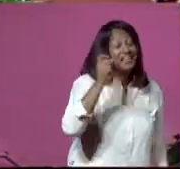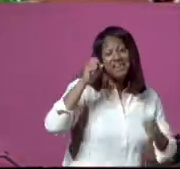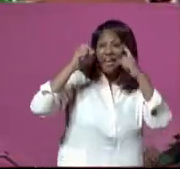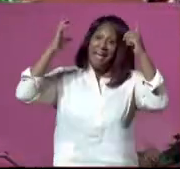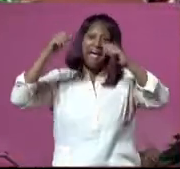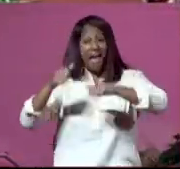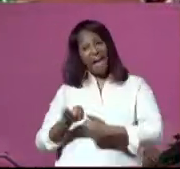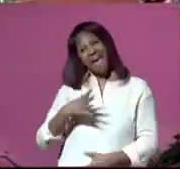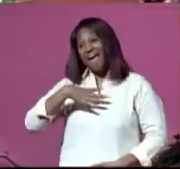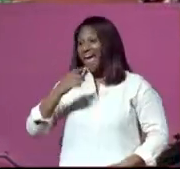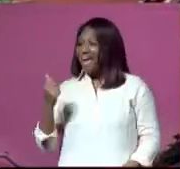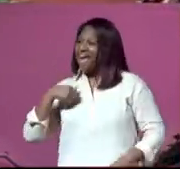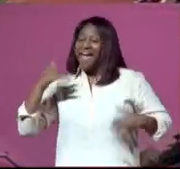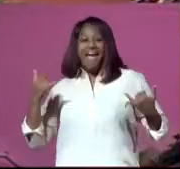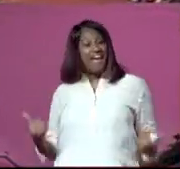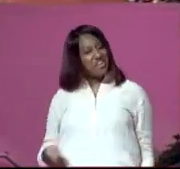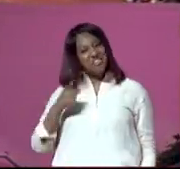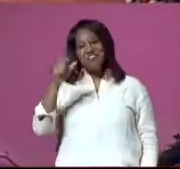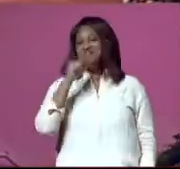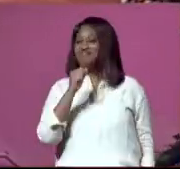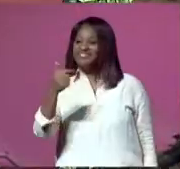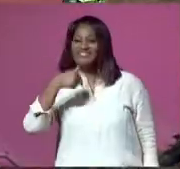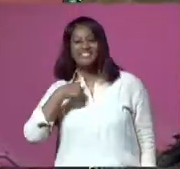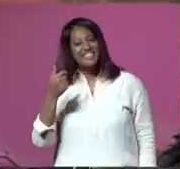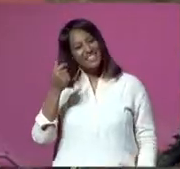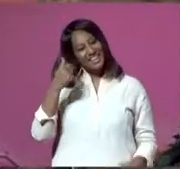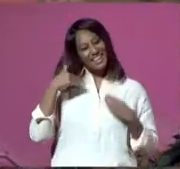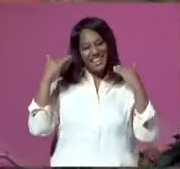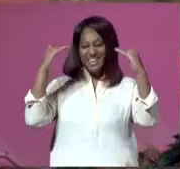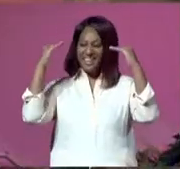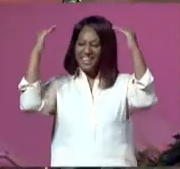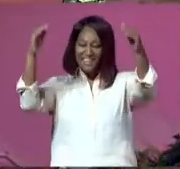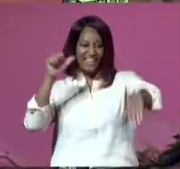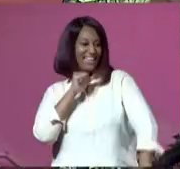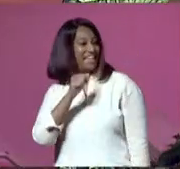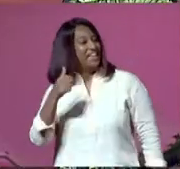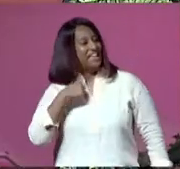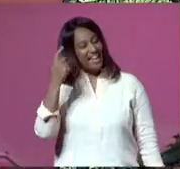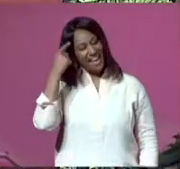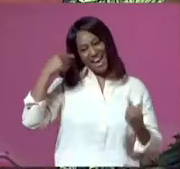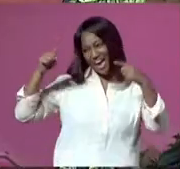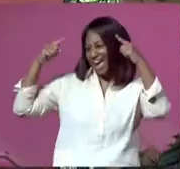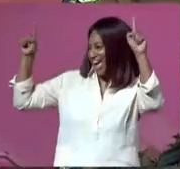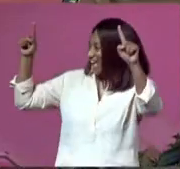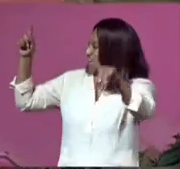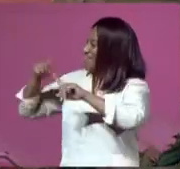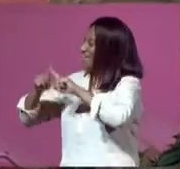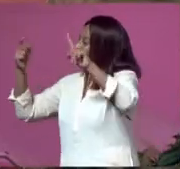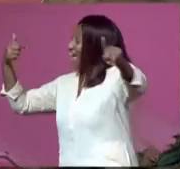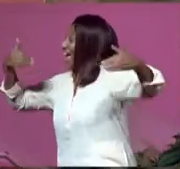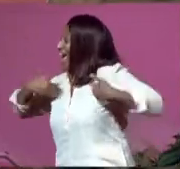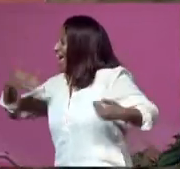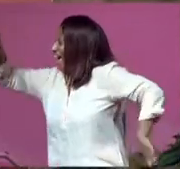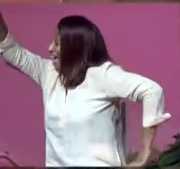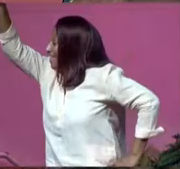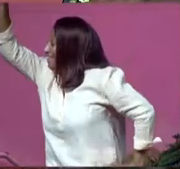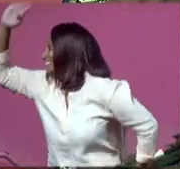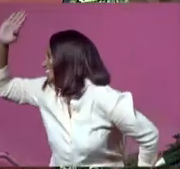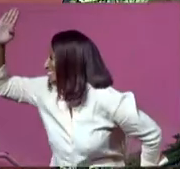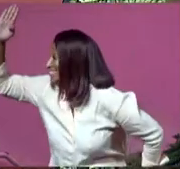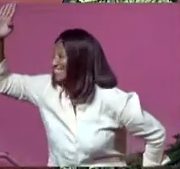like me now? You didn't think I would make it. You didn't think I would survive, but I have a God."